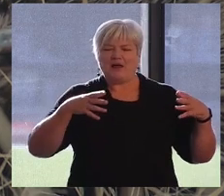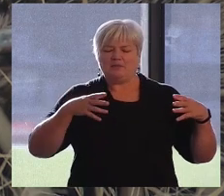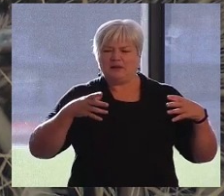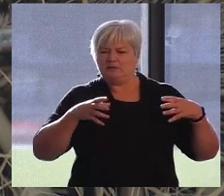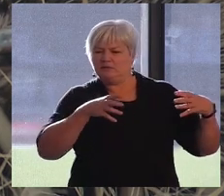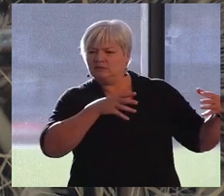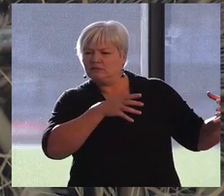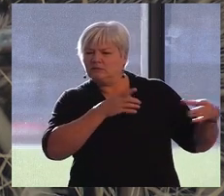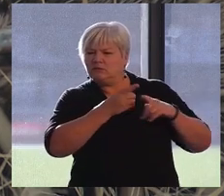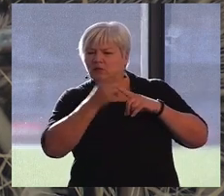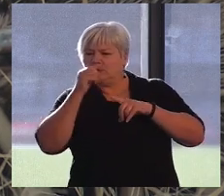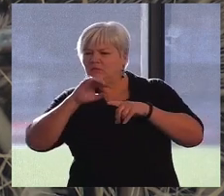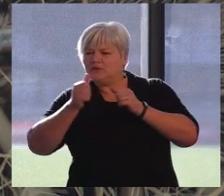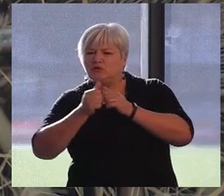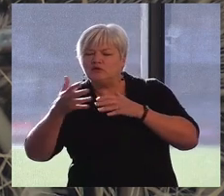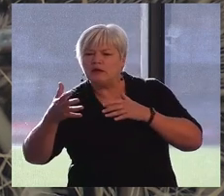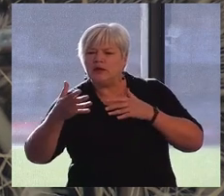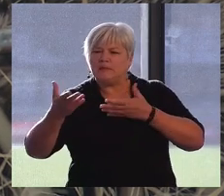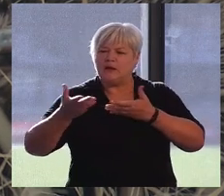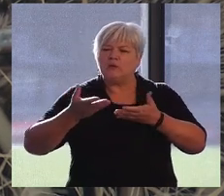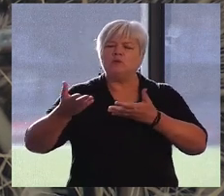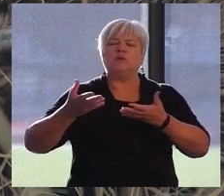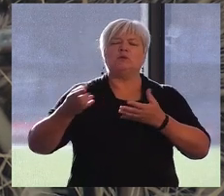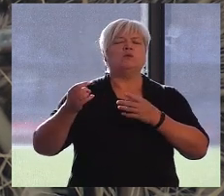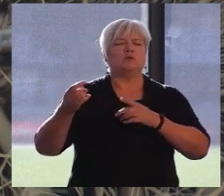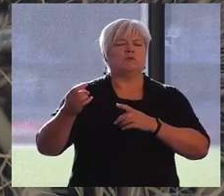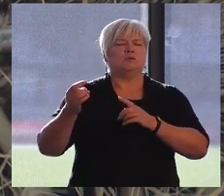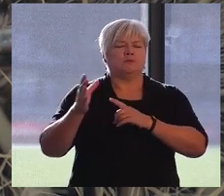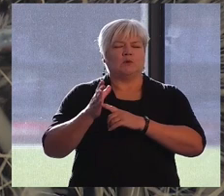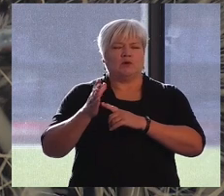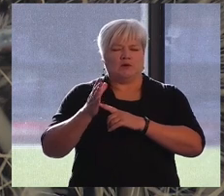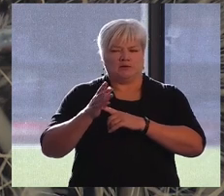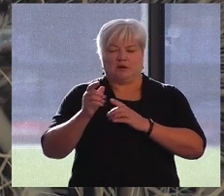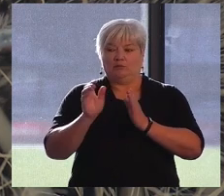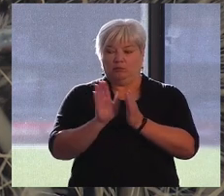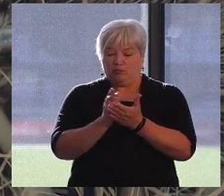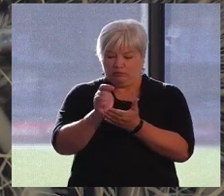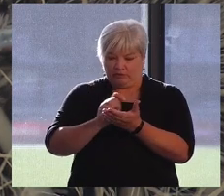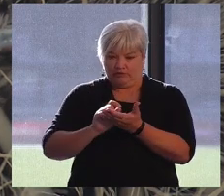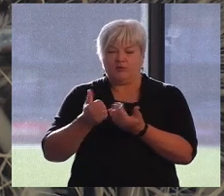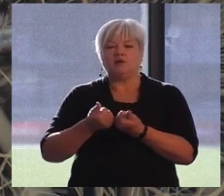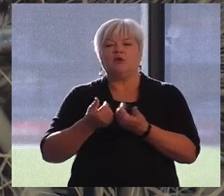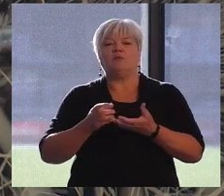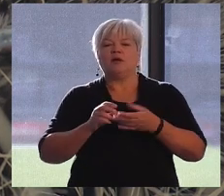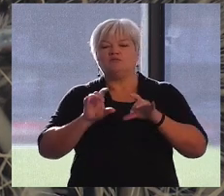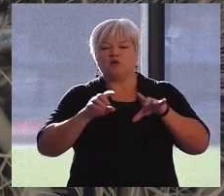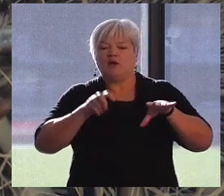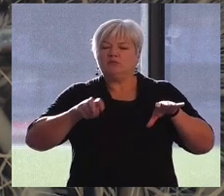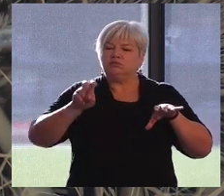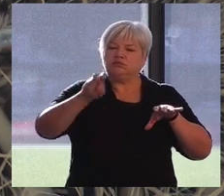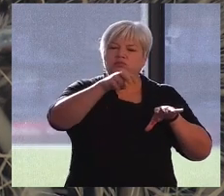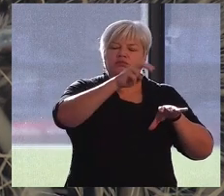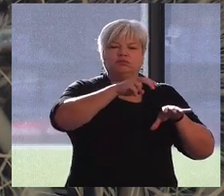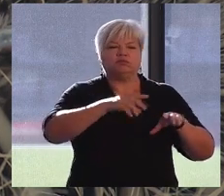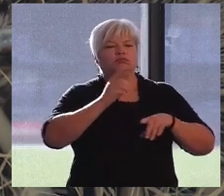and to do so in a respectful way. I did a book tour after that, after I'd written the book, and I spent about 6 months on the road. I did